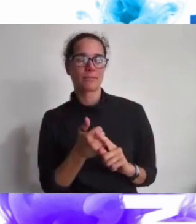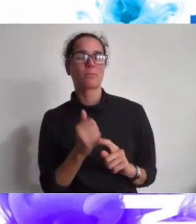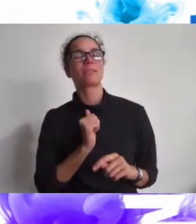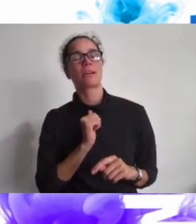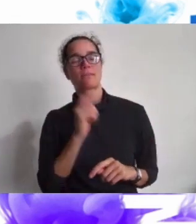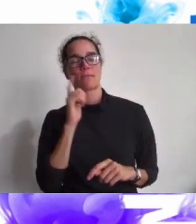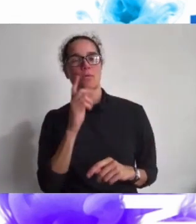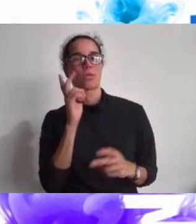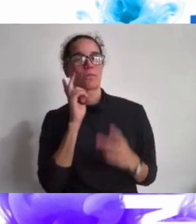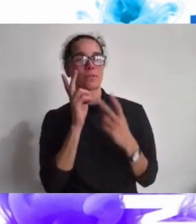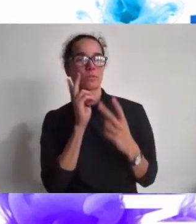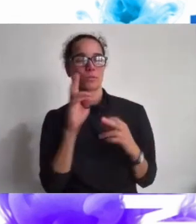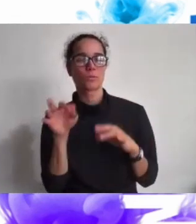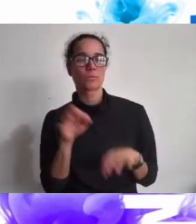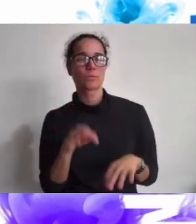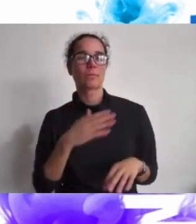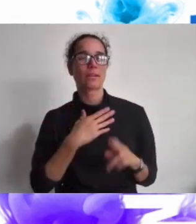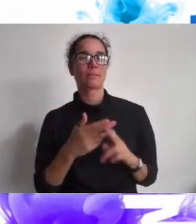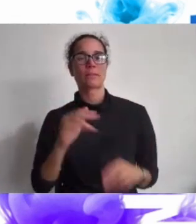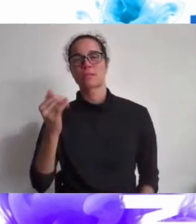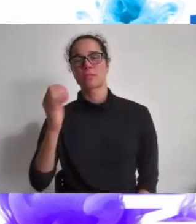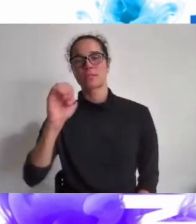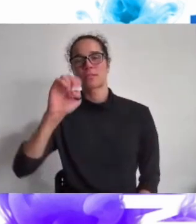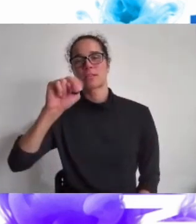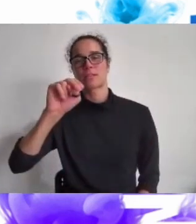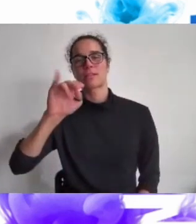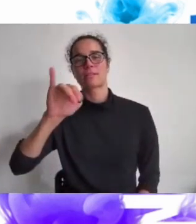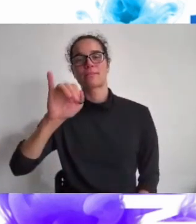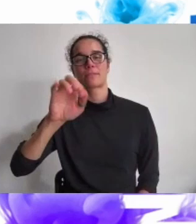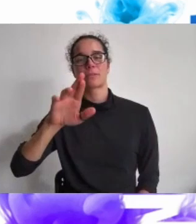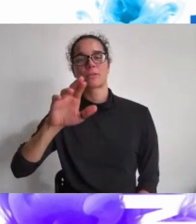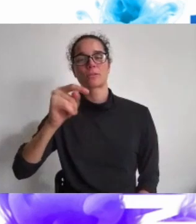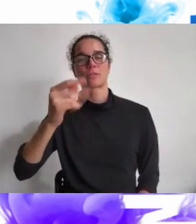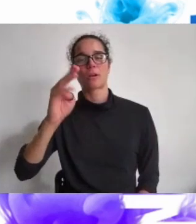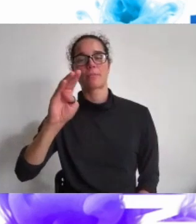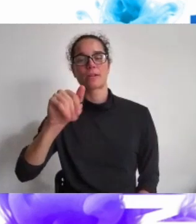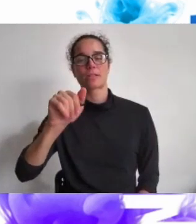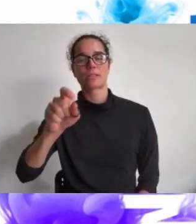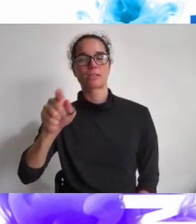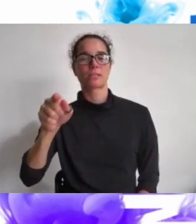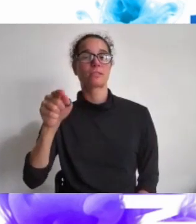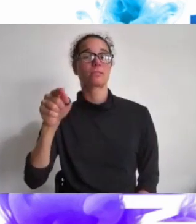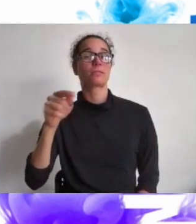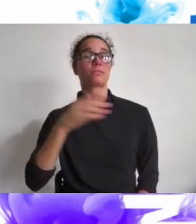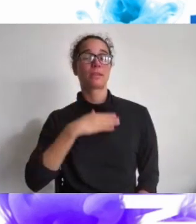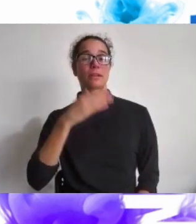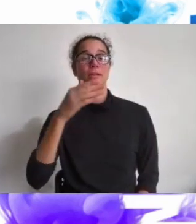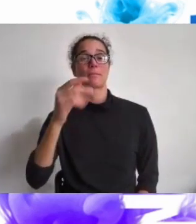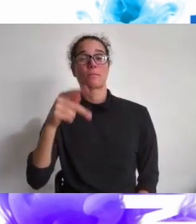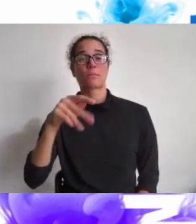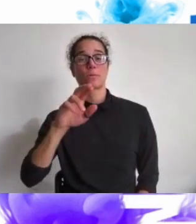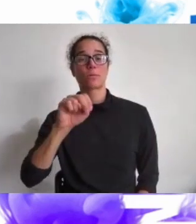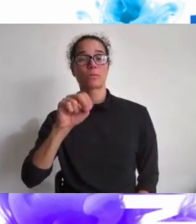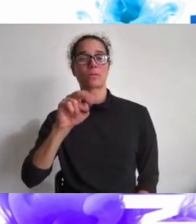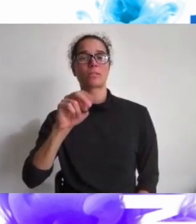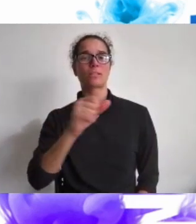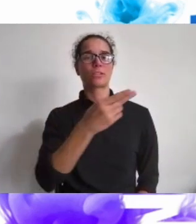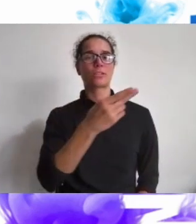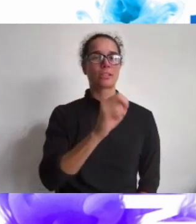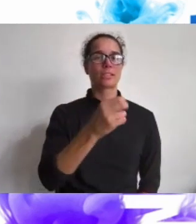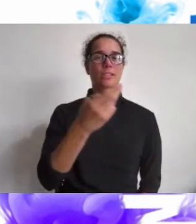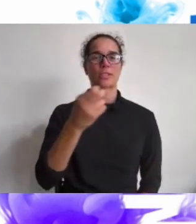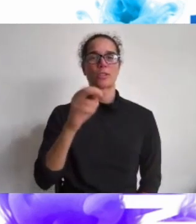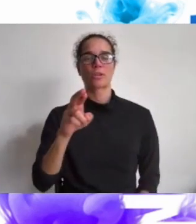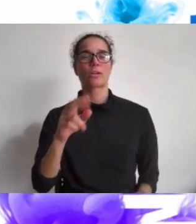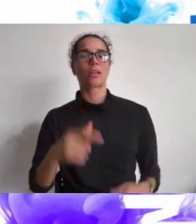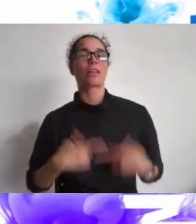name is Jennifer Thomas. My pronouns are she, her. I live in Peterborough, which is northeast of Toronto, Canada.